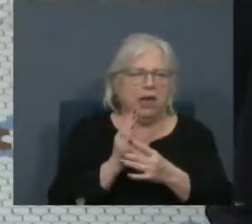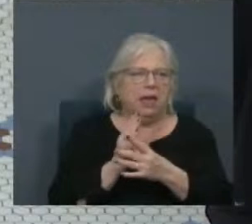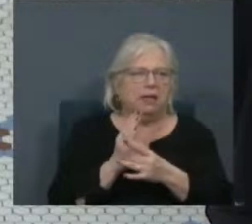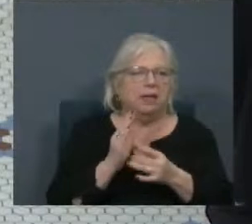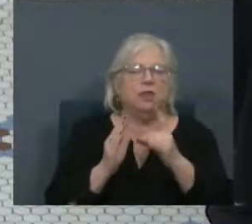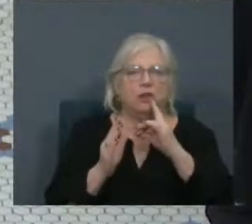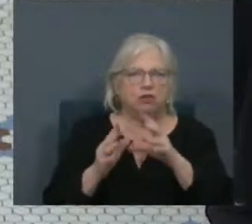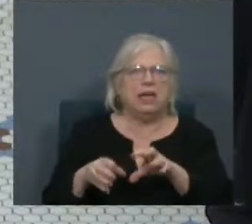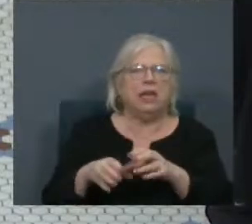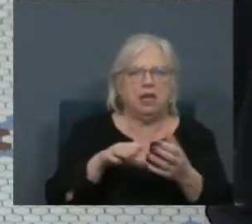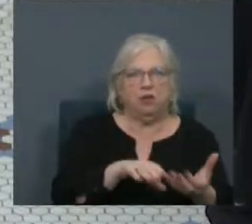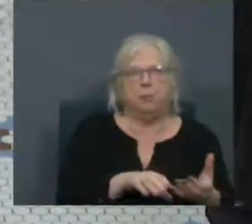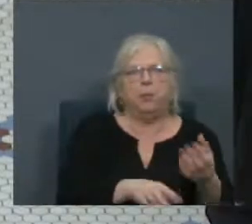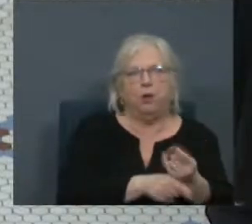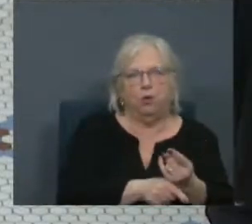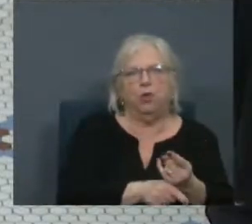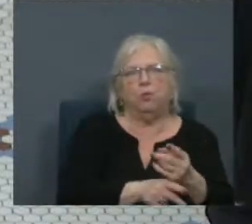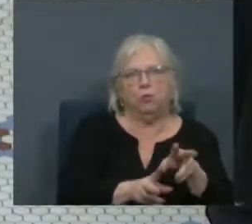there.